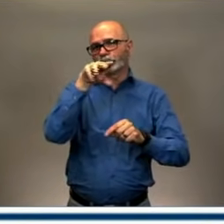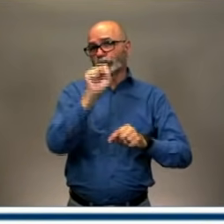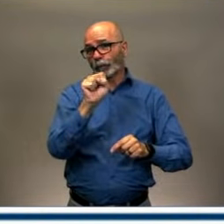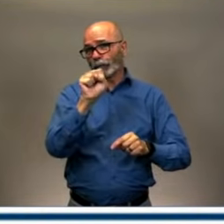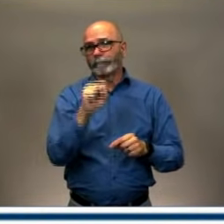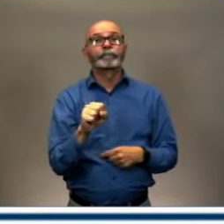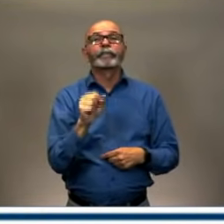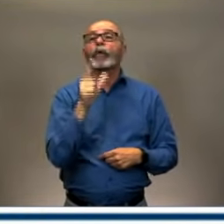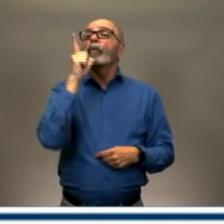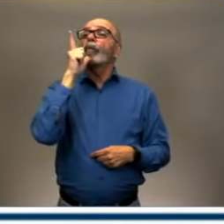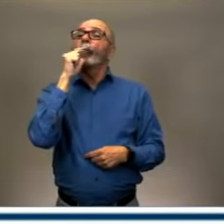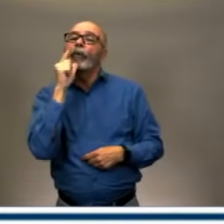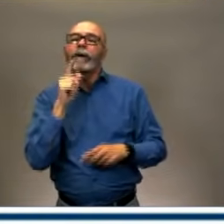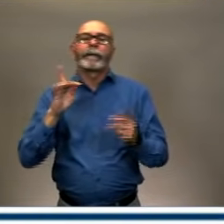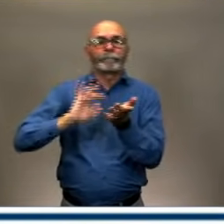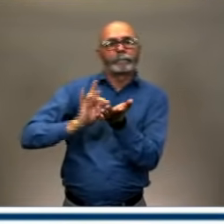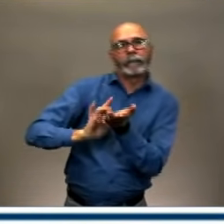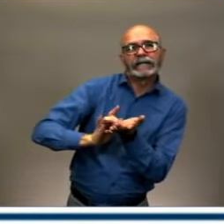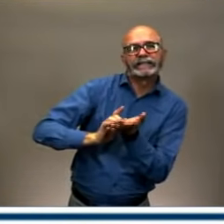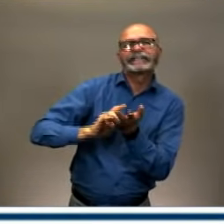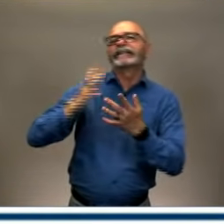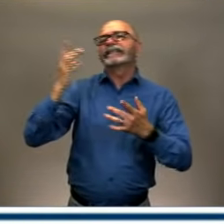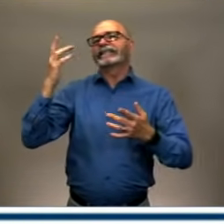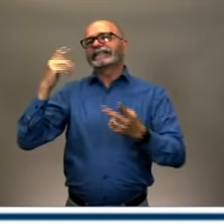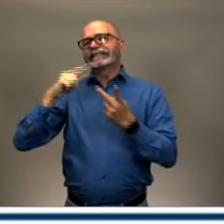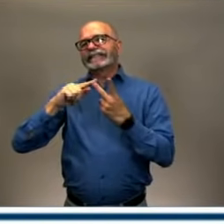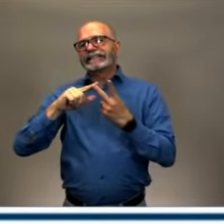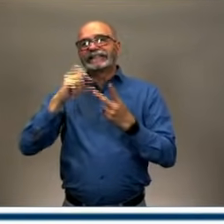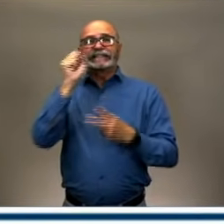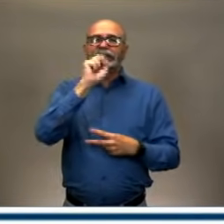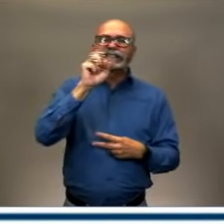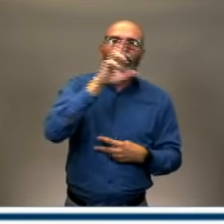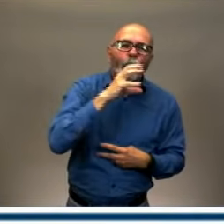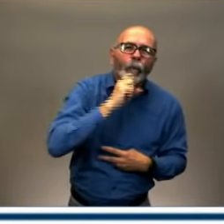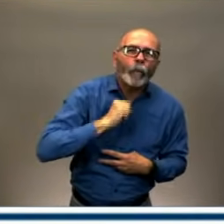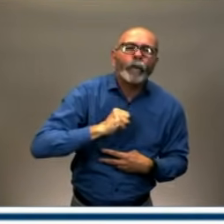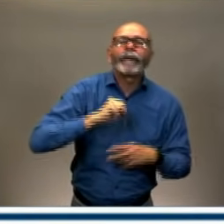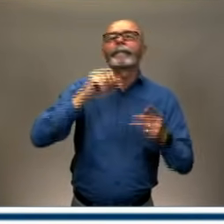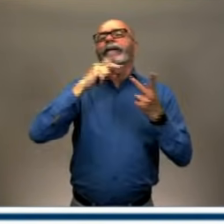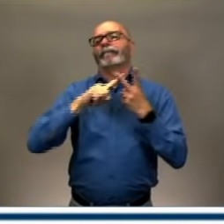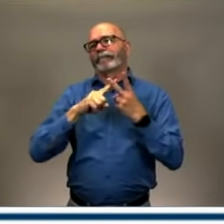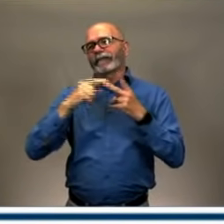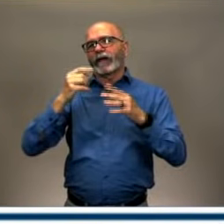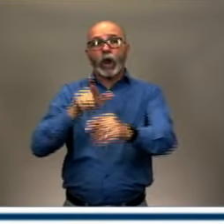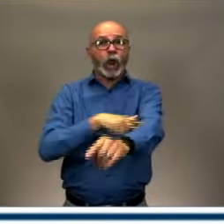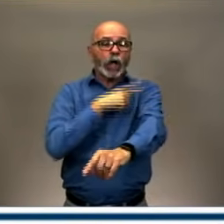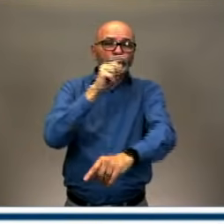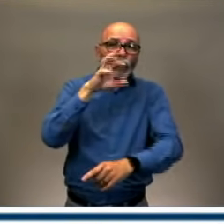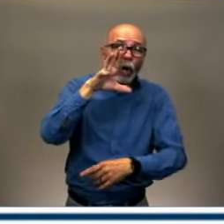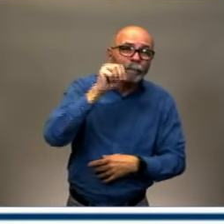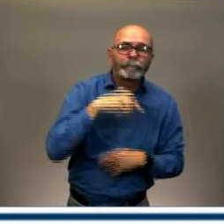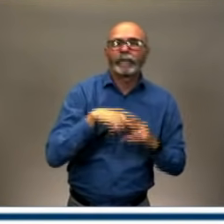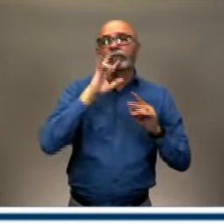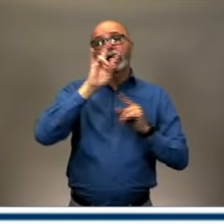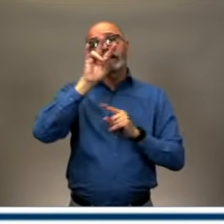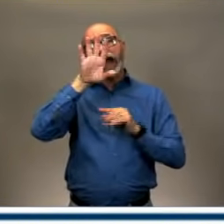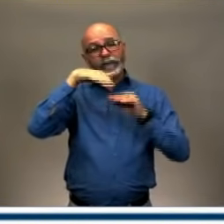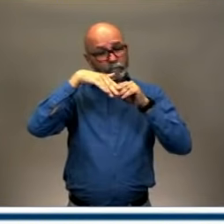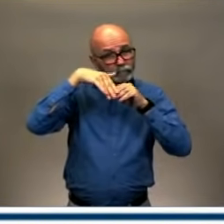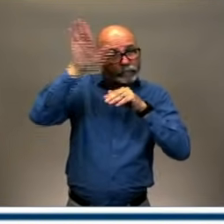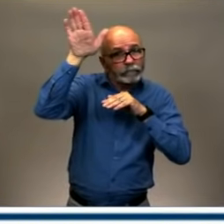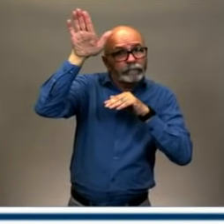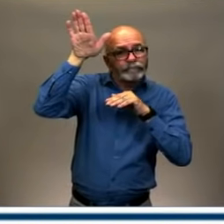healthcare workers, to seniors living in long-term care, and those 75 years and older living in communities.